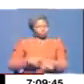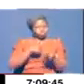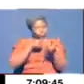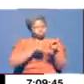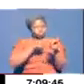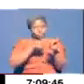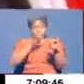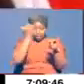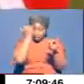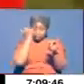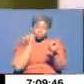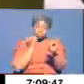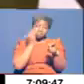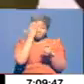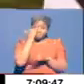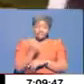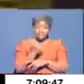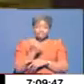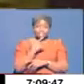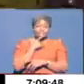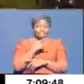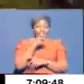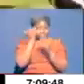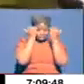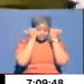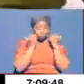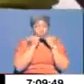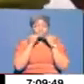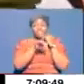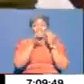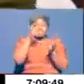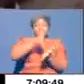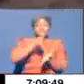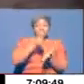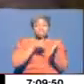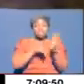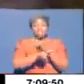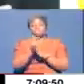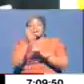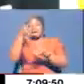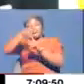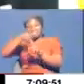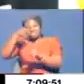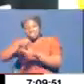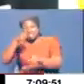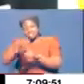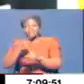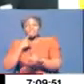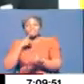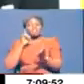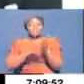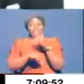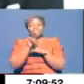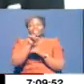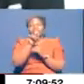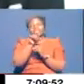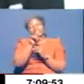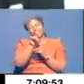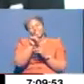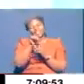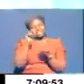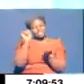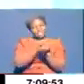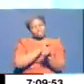kile alichokitaja kuwa kujihusisha katika wanaharakati, akisema hali hiyo inasambaratisha ndoto ya mwananchi